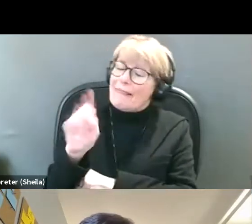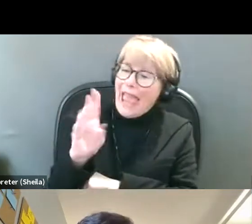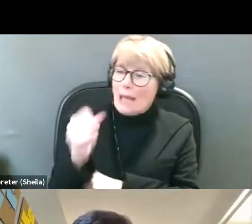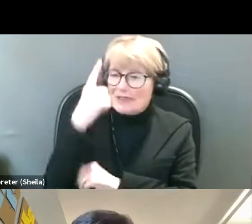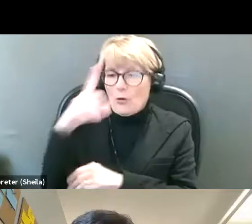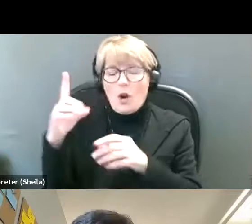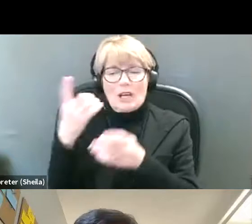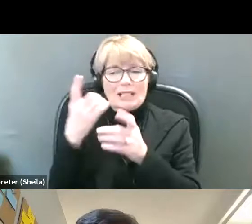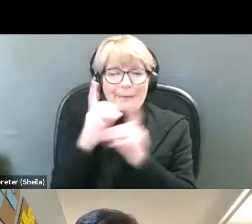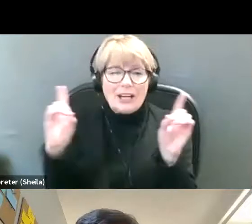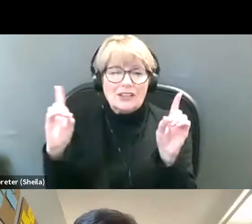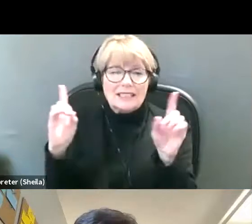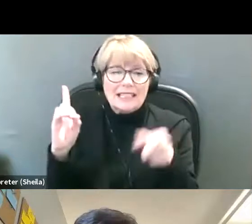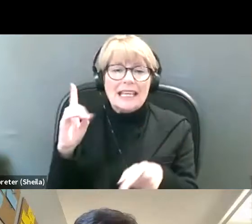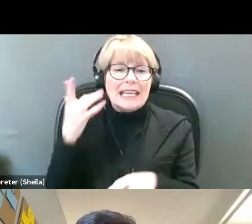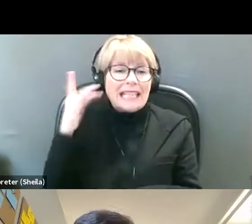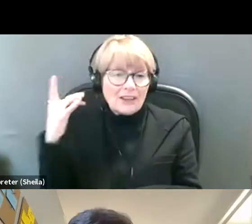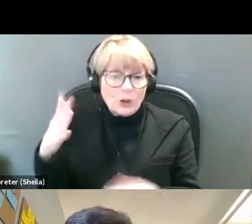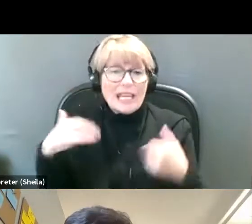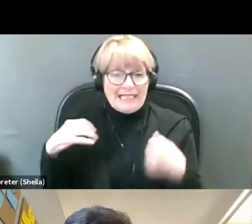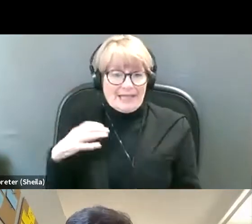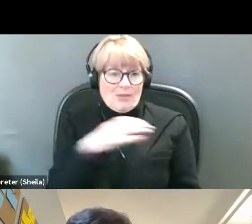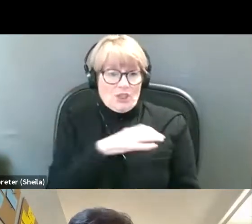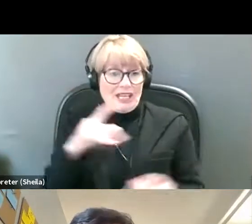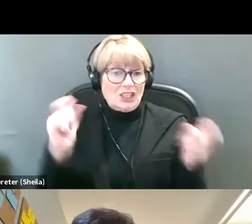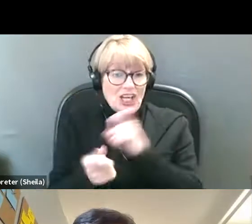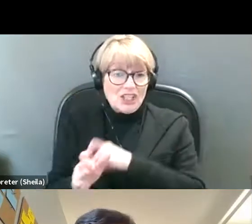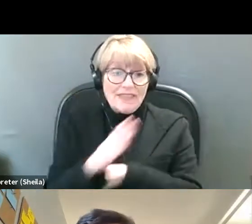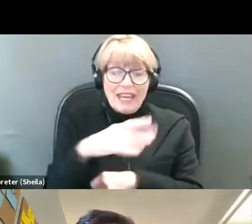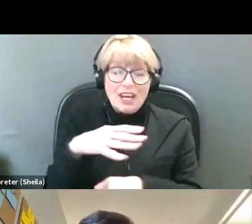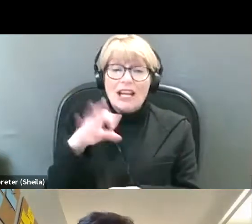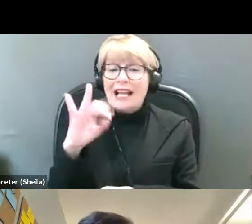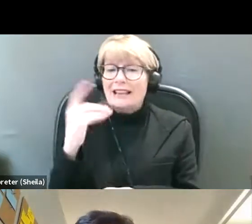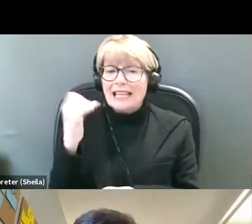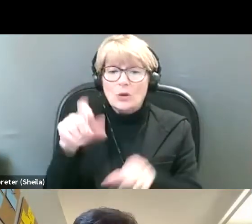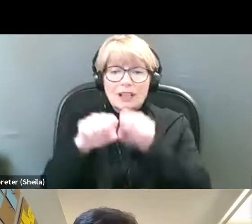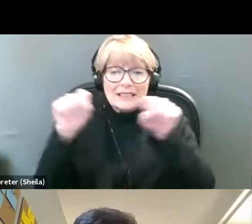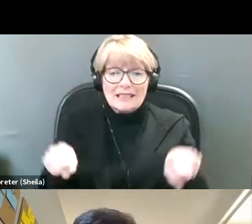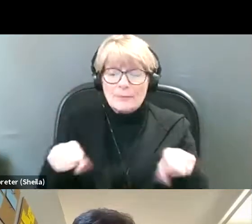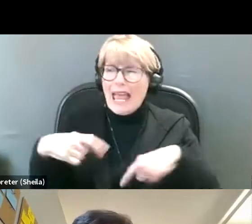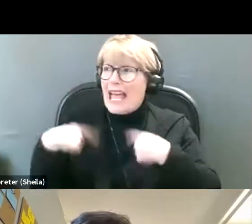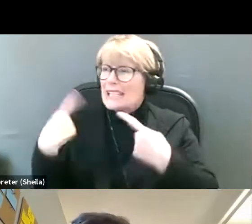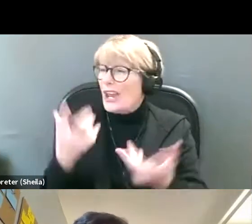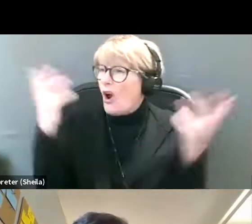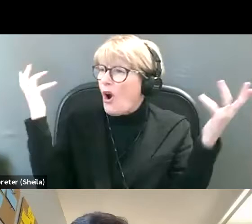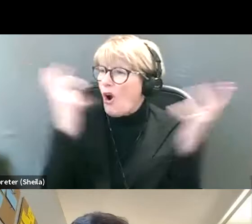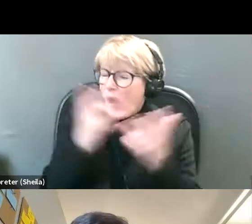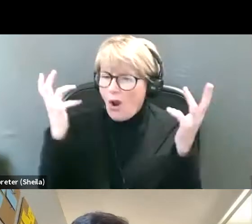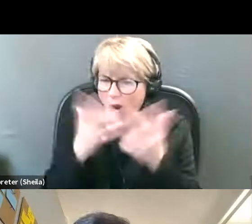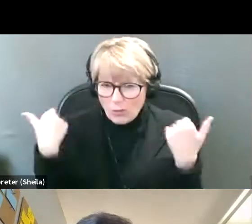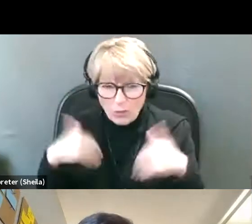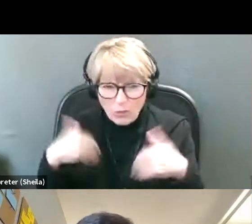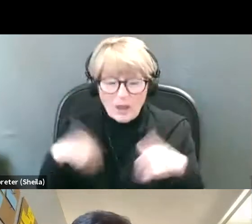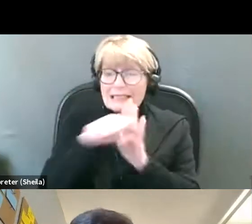commission, and the change there in their electoral system since the commission was established about 10 years ago has been nothing short of remarkable, right? States that